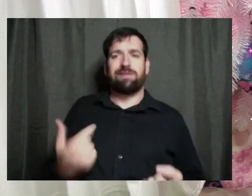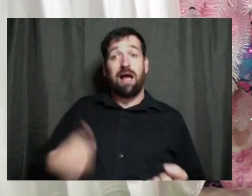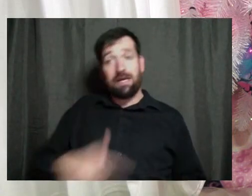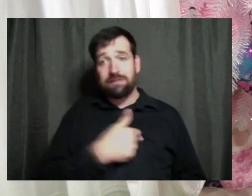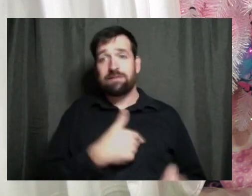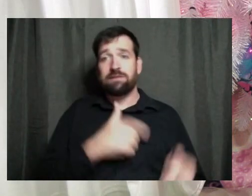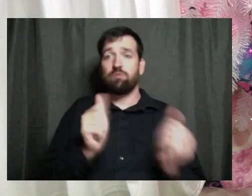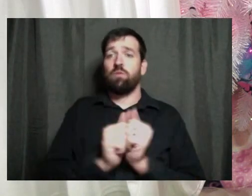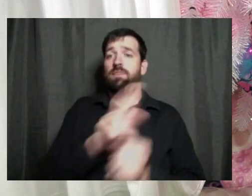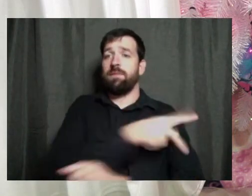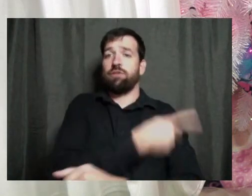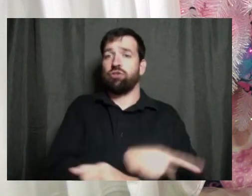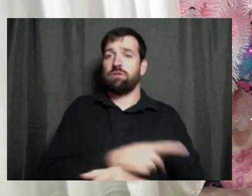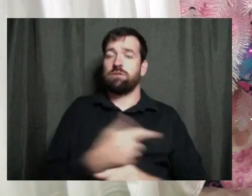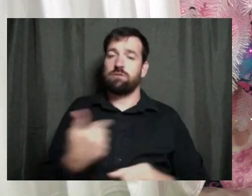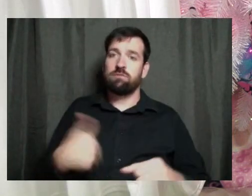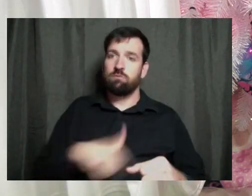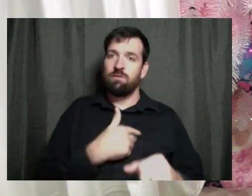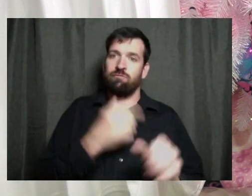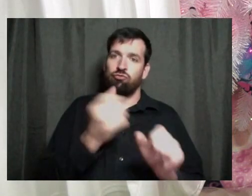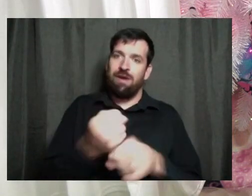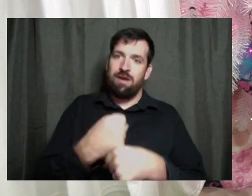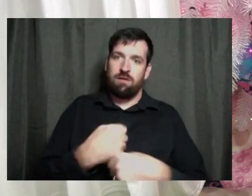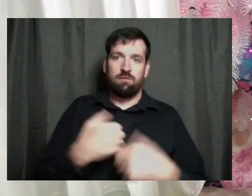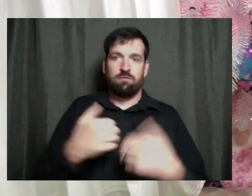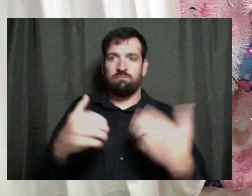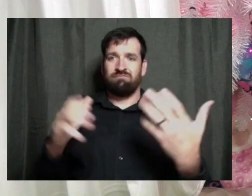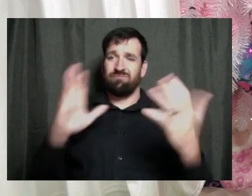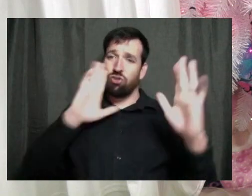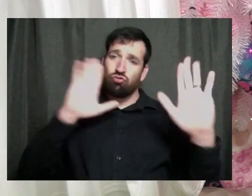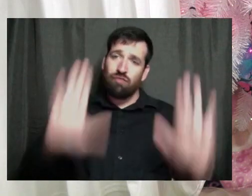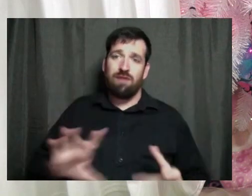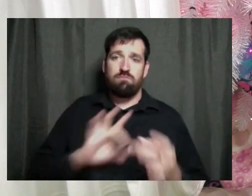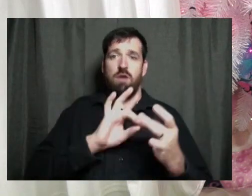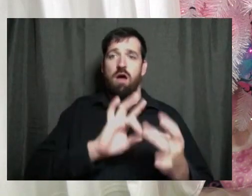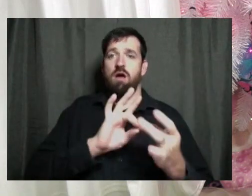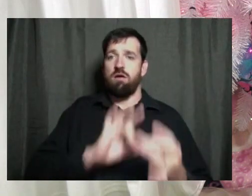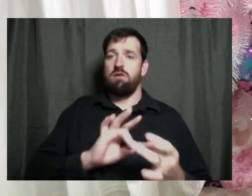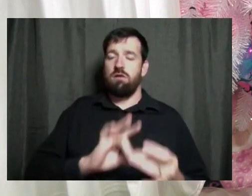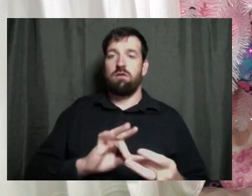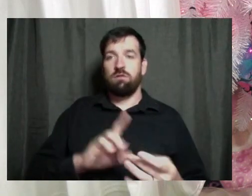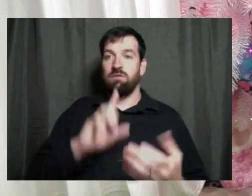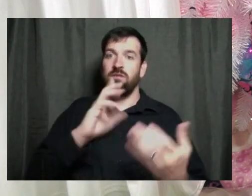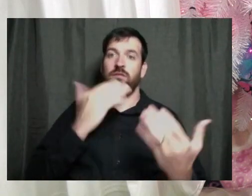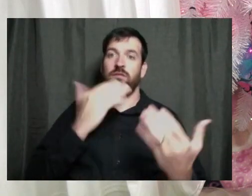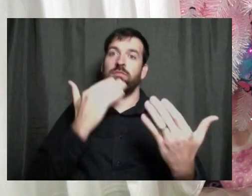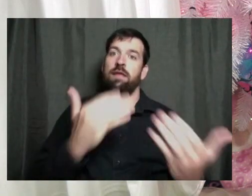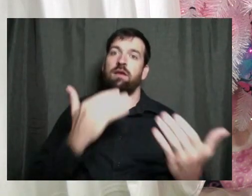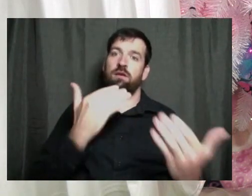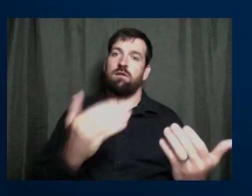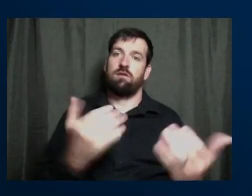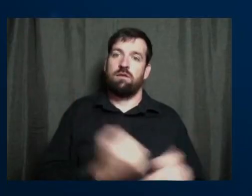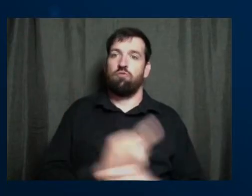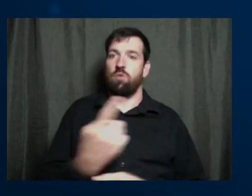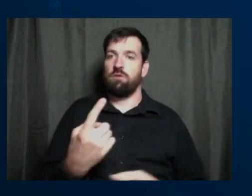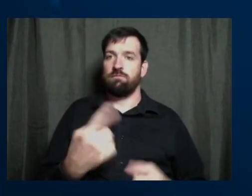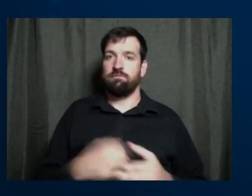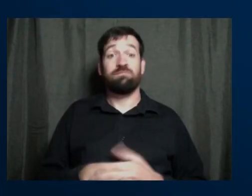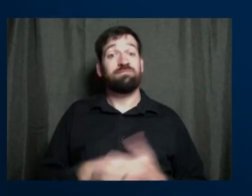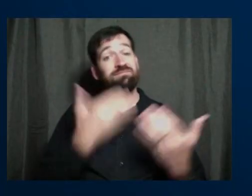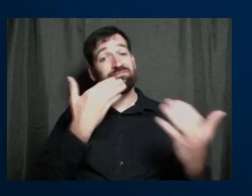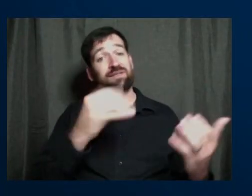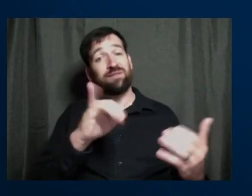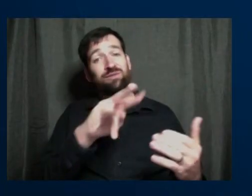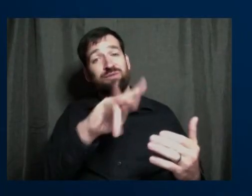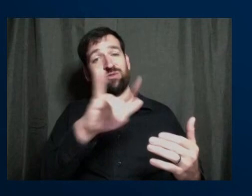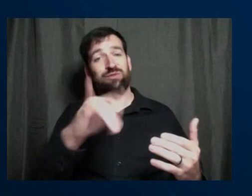think we have created a great bond, and for that I thank everyone. Thank you, Judy, for coming on. We will